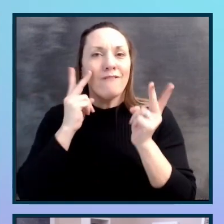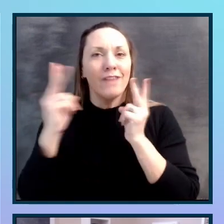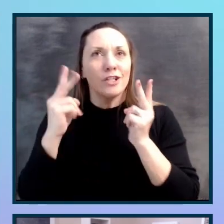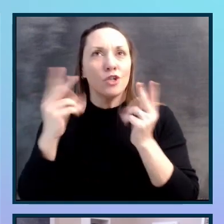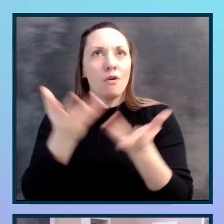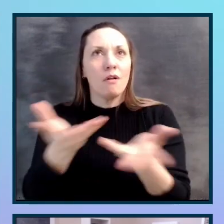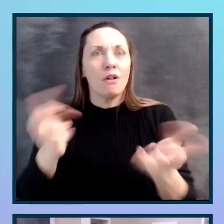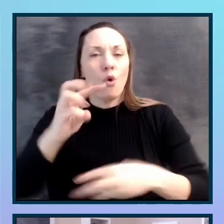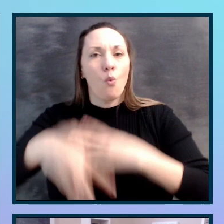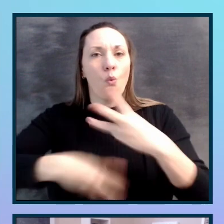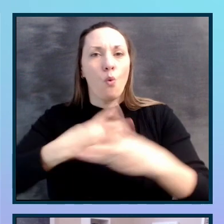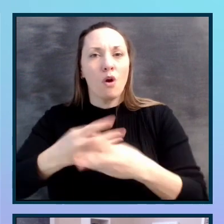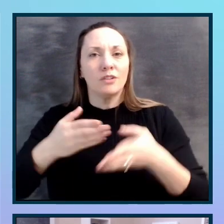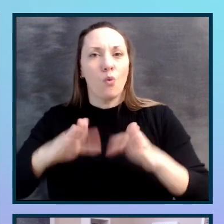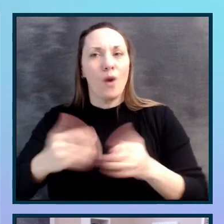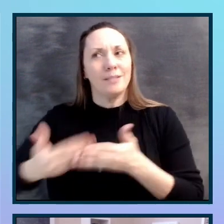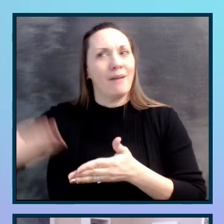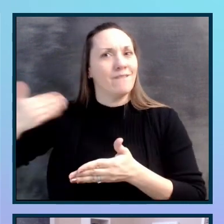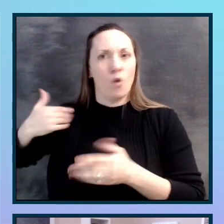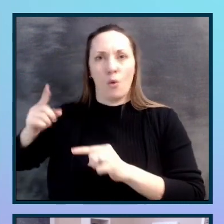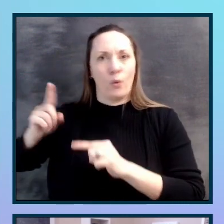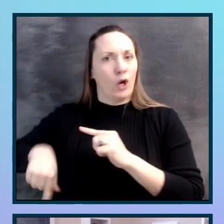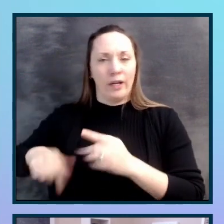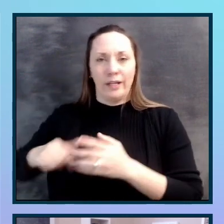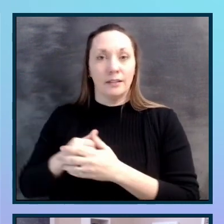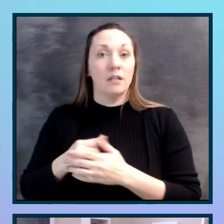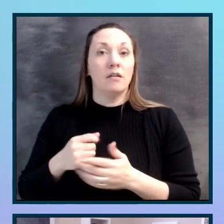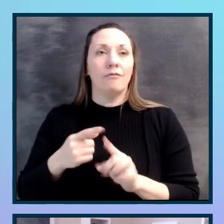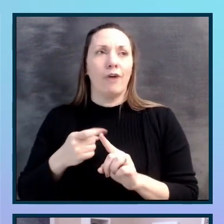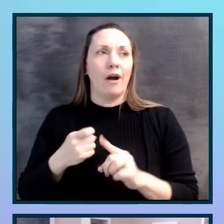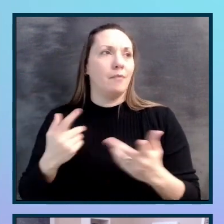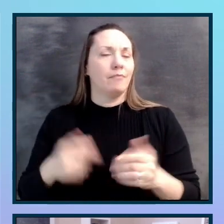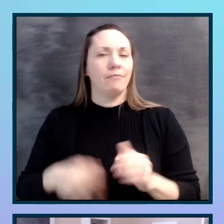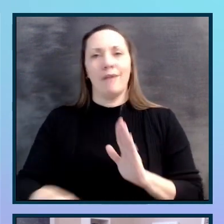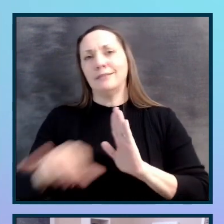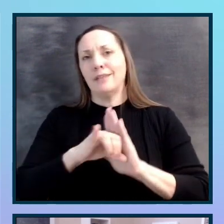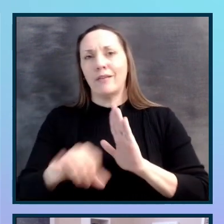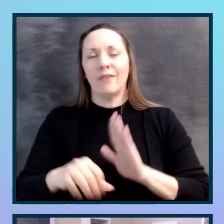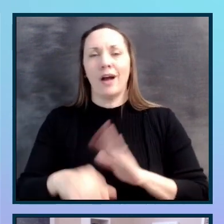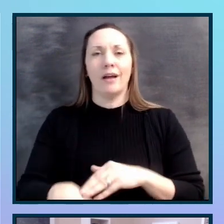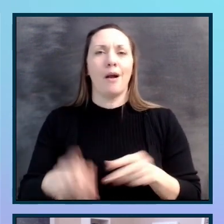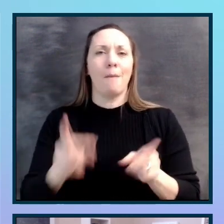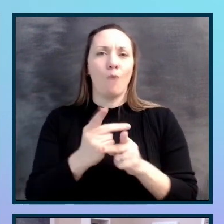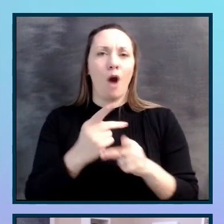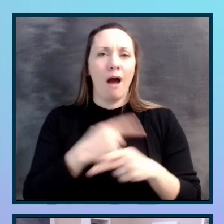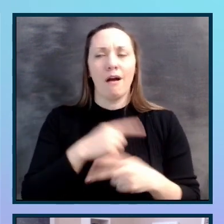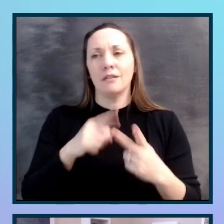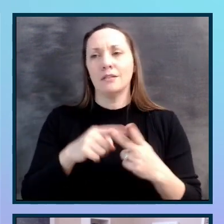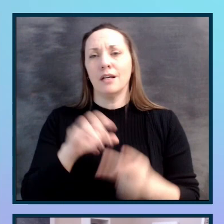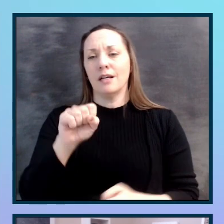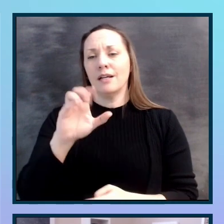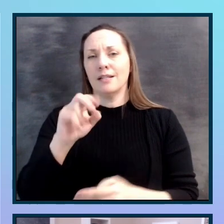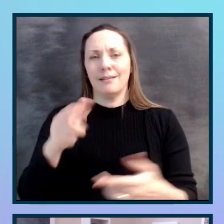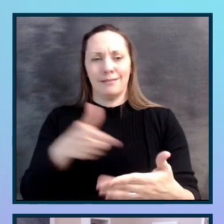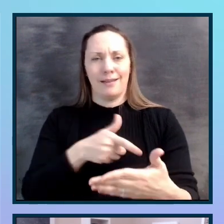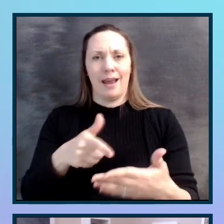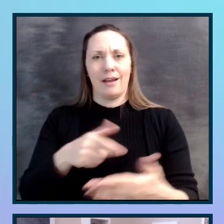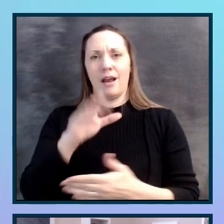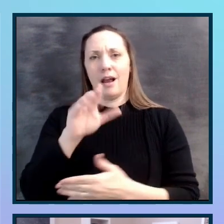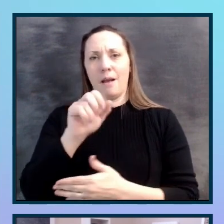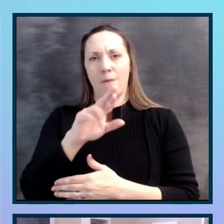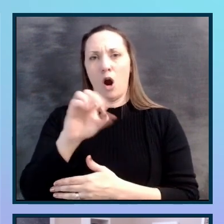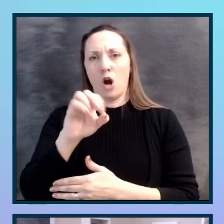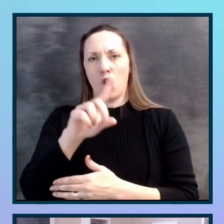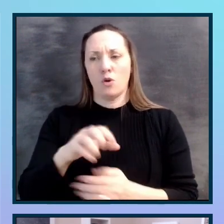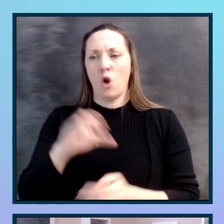in ways that were not previously possible. From identifying products, scanning barcodes, OCRing